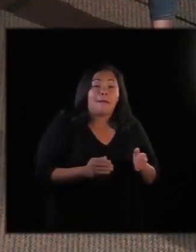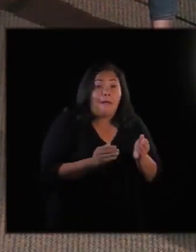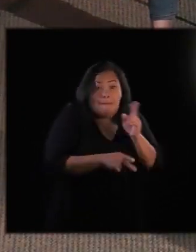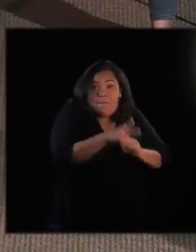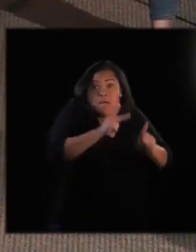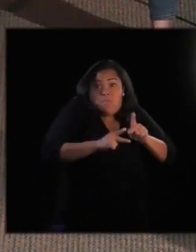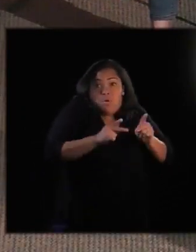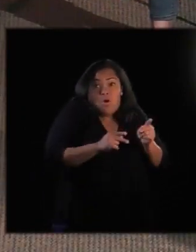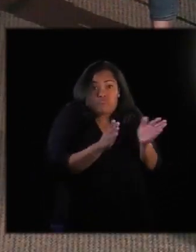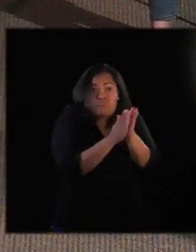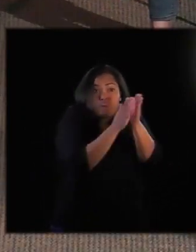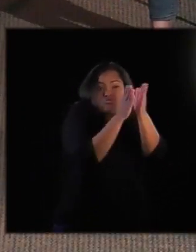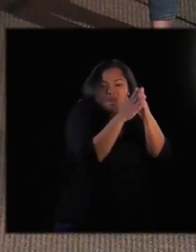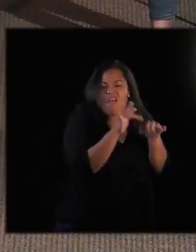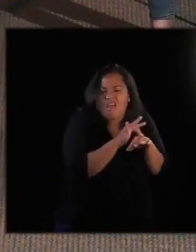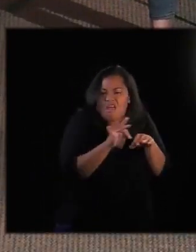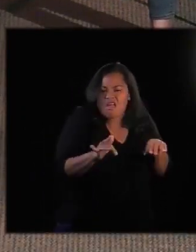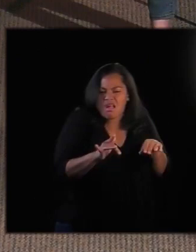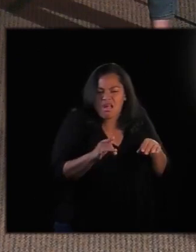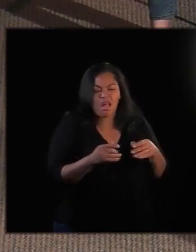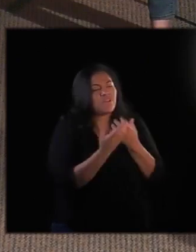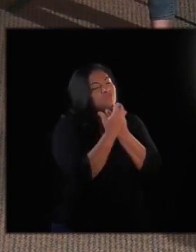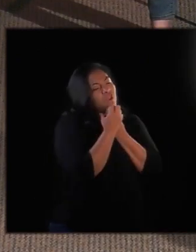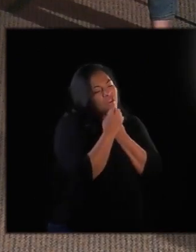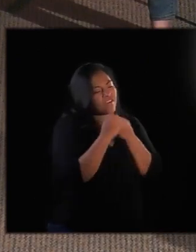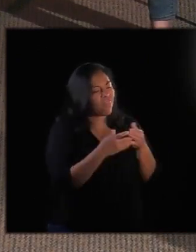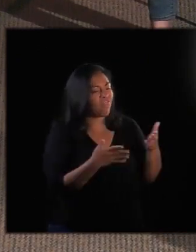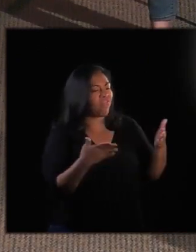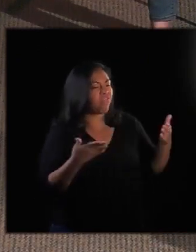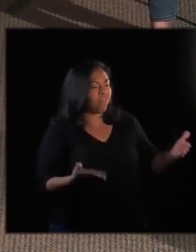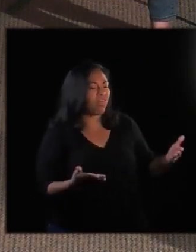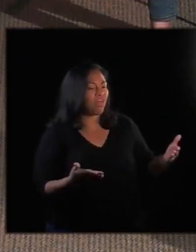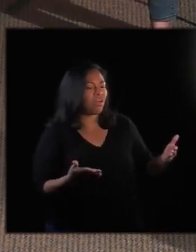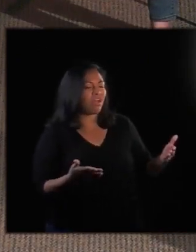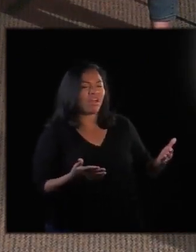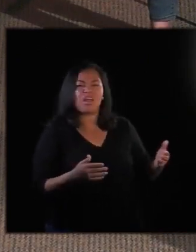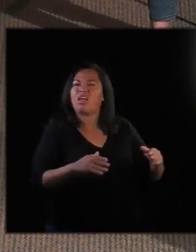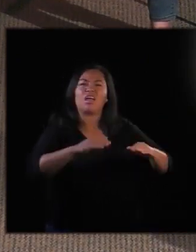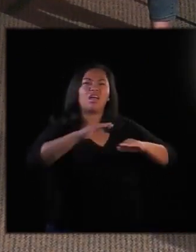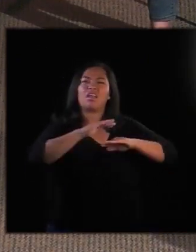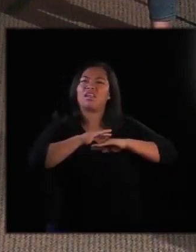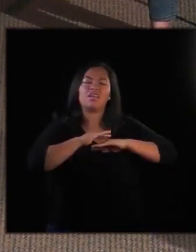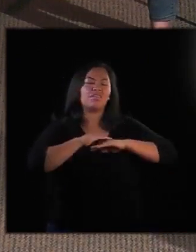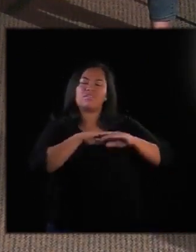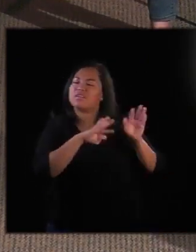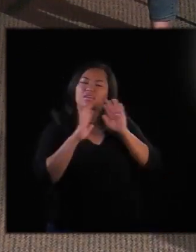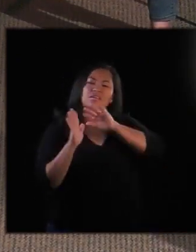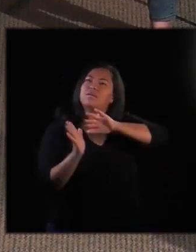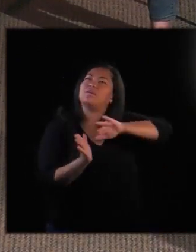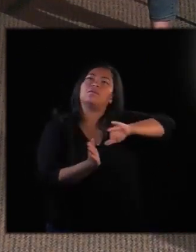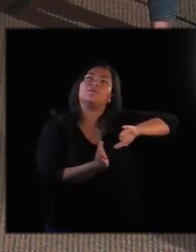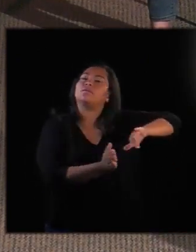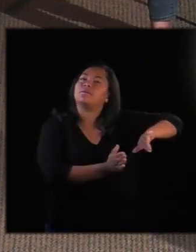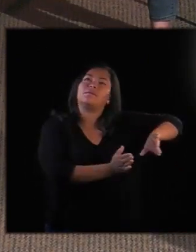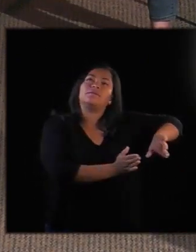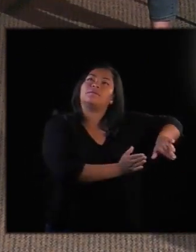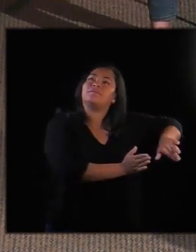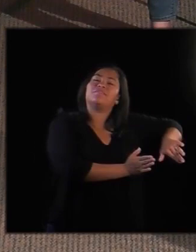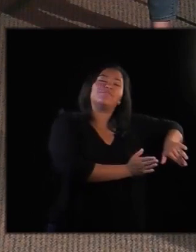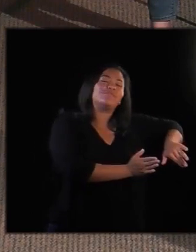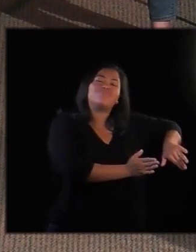A man's empty praise and treasures that fade are never